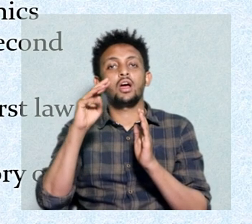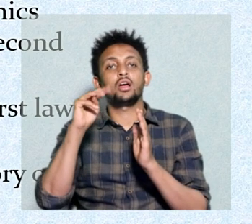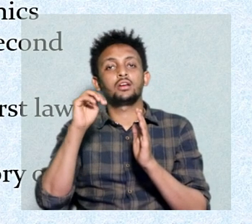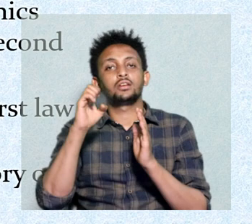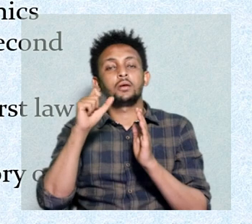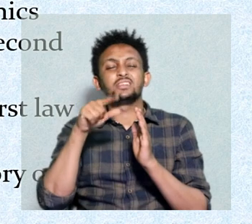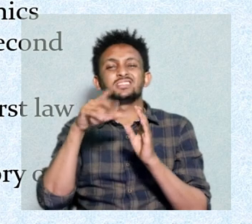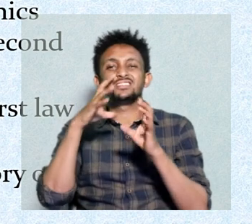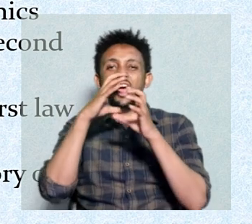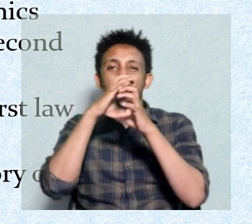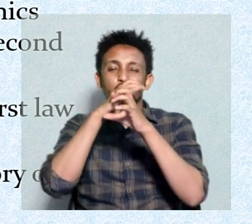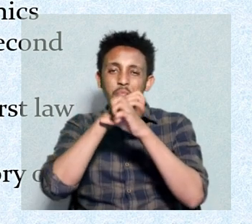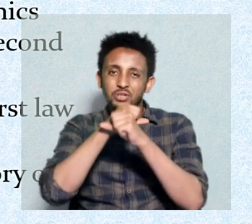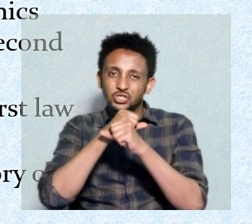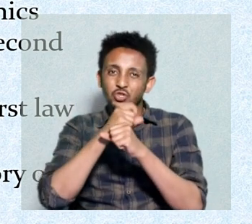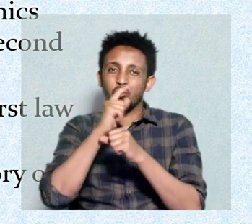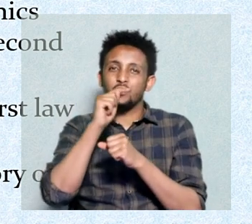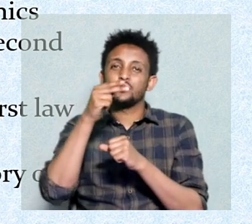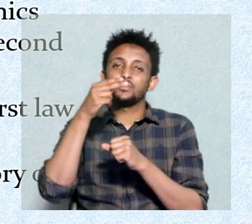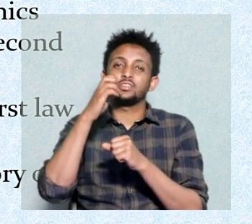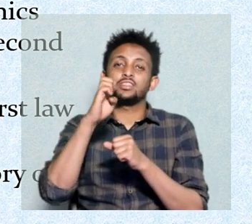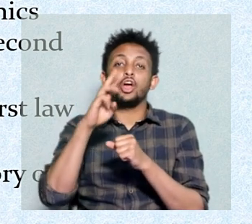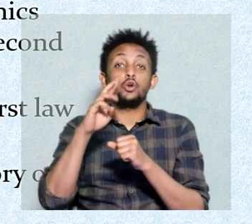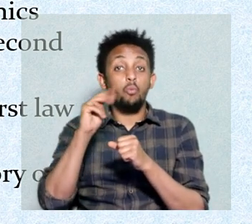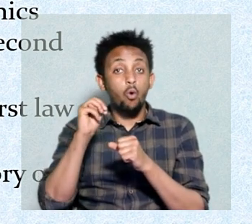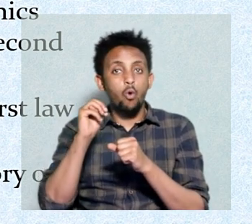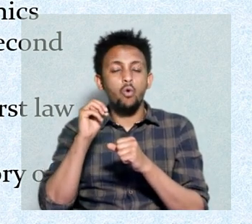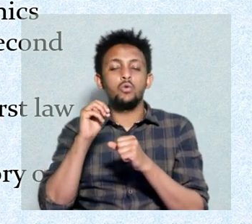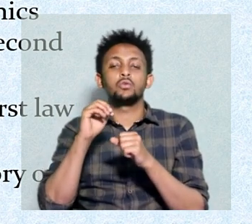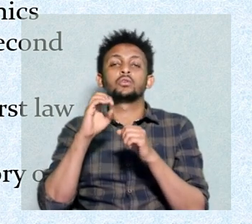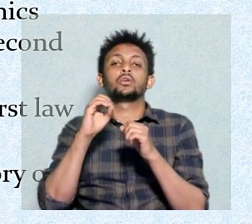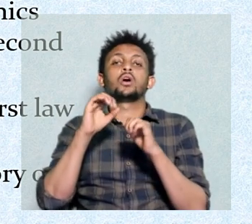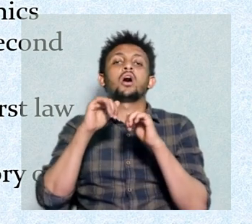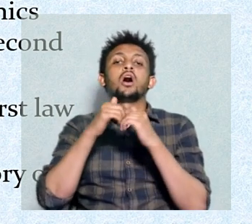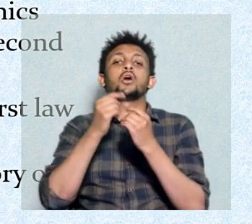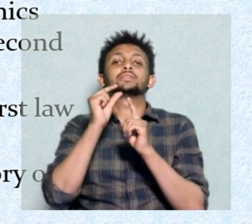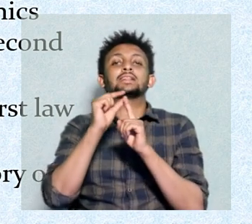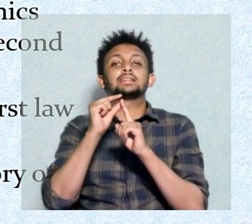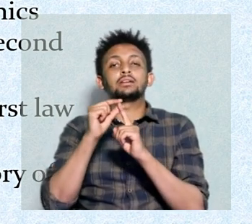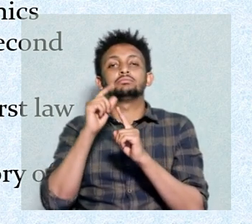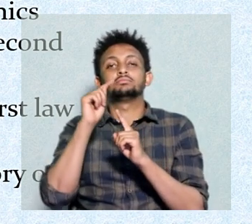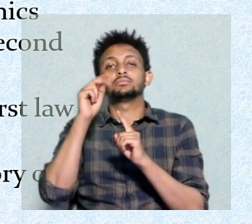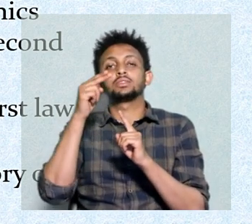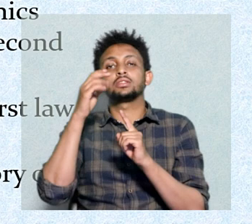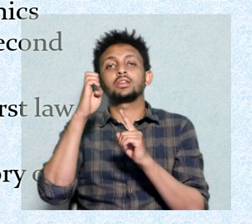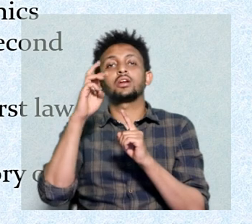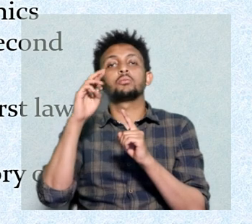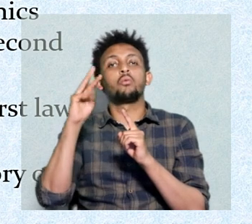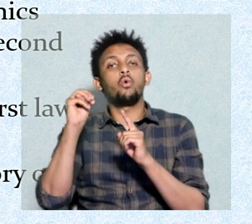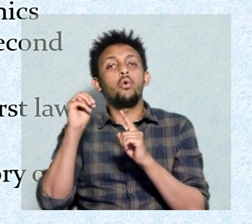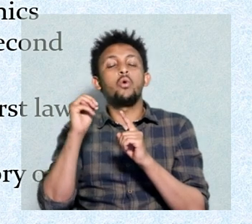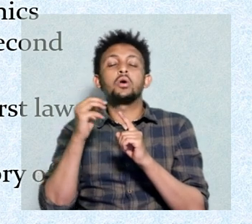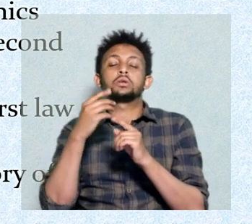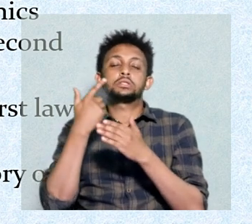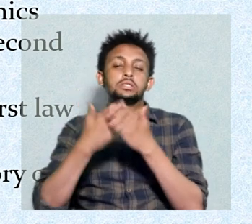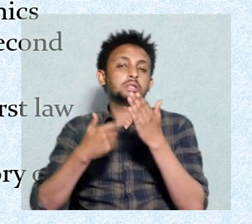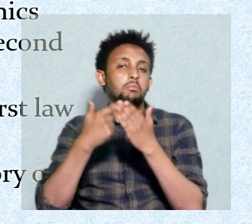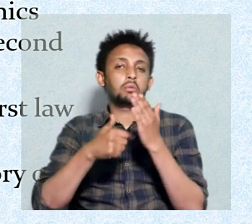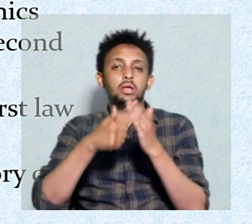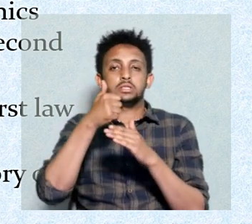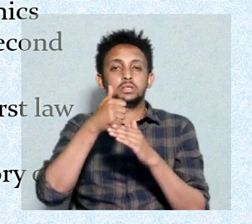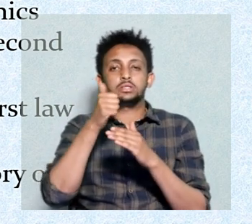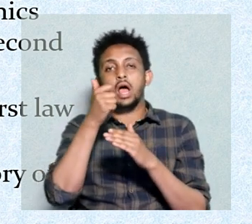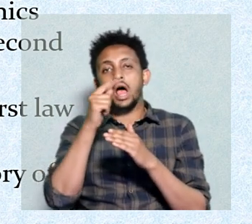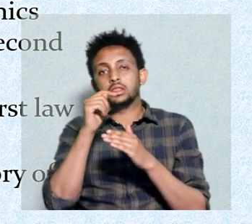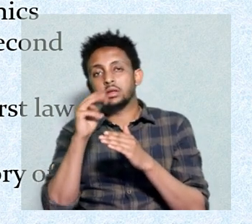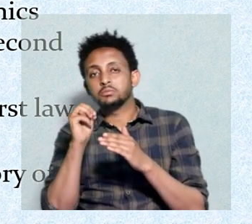After the completion of this thermodynamics concept, you are able to define the term thermodynamics and some basic terms like